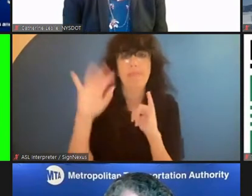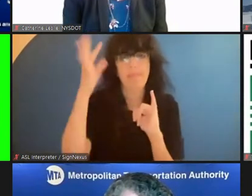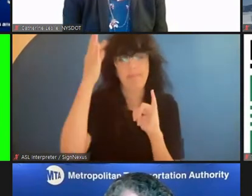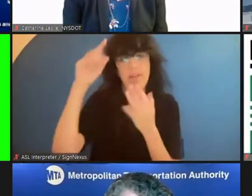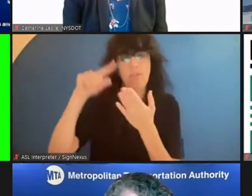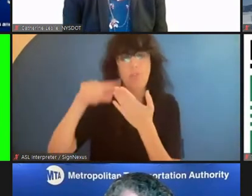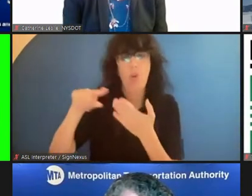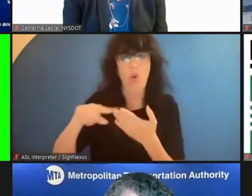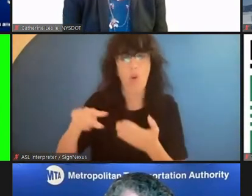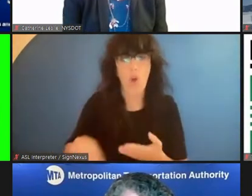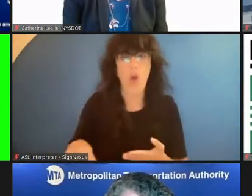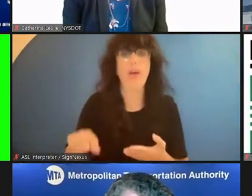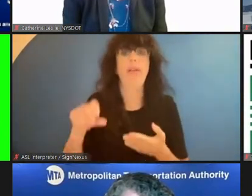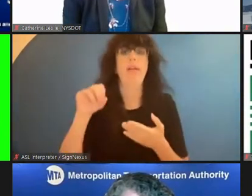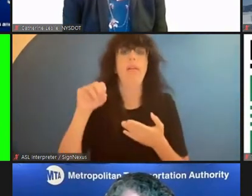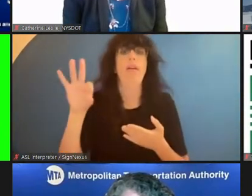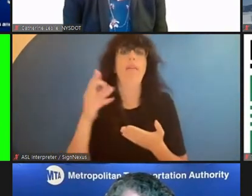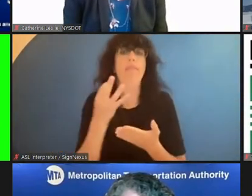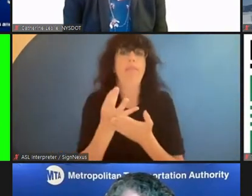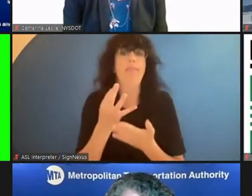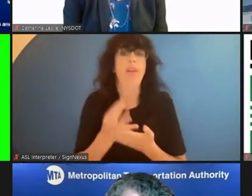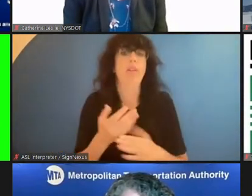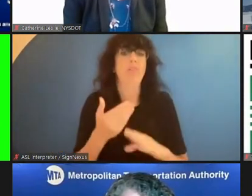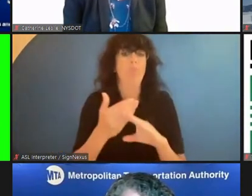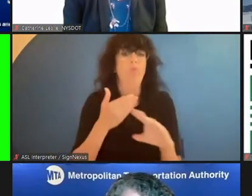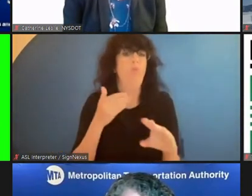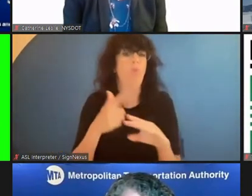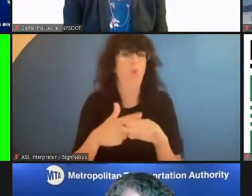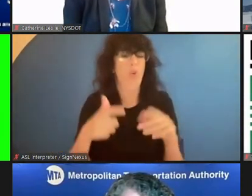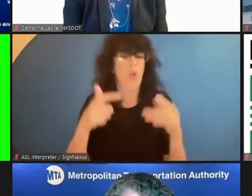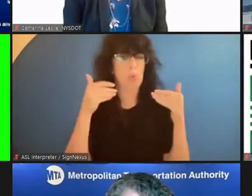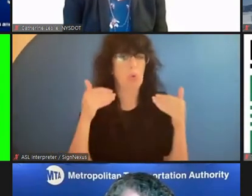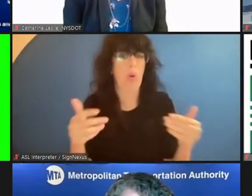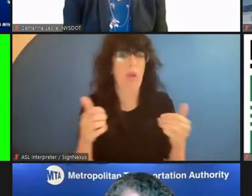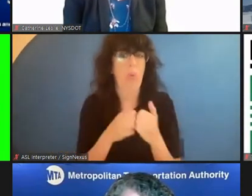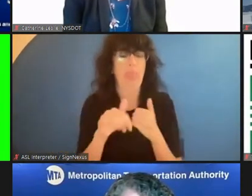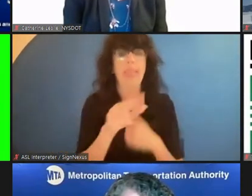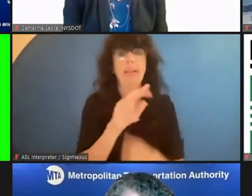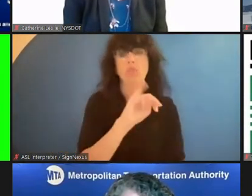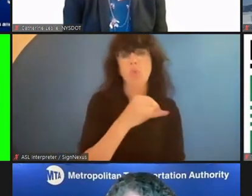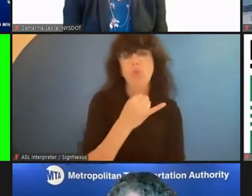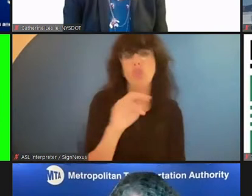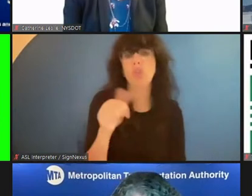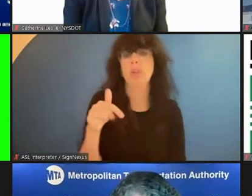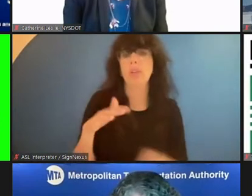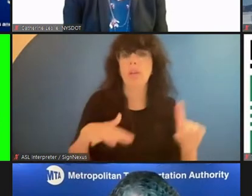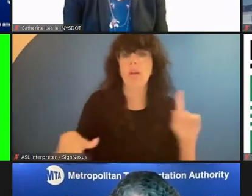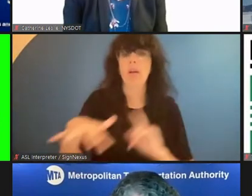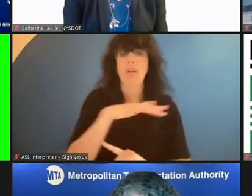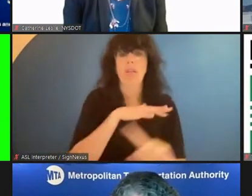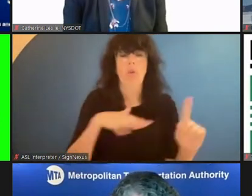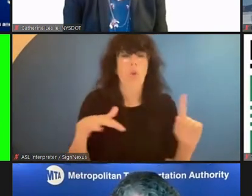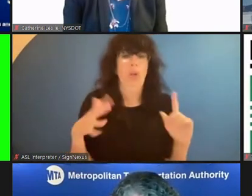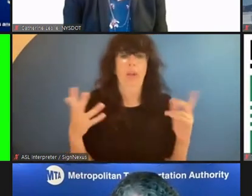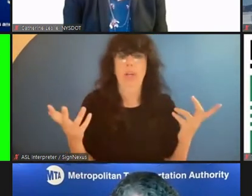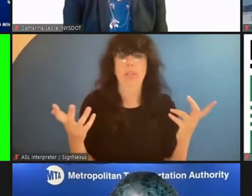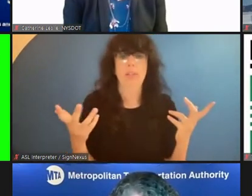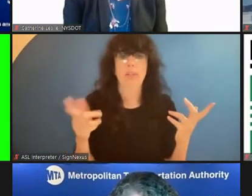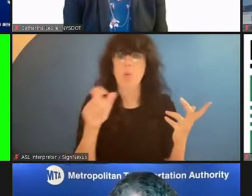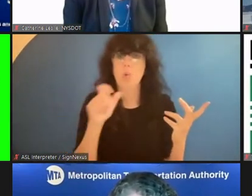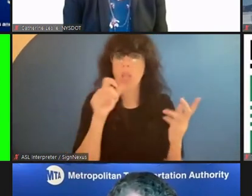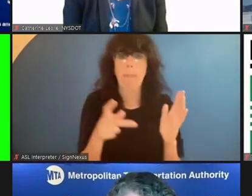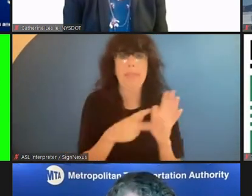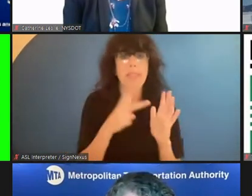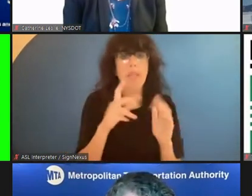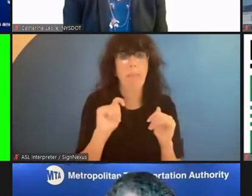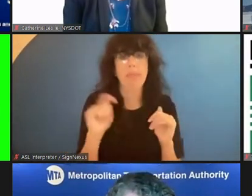finances before any of this is even considered new jersey and the other surrounding areas will not be double taxed